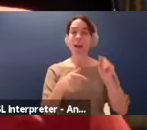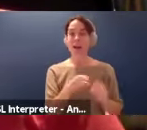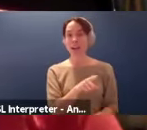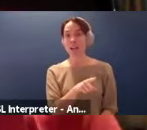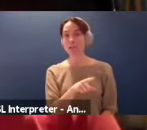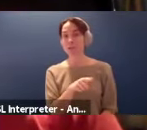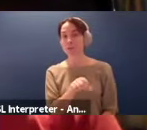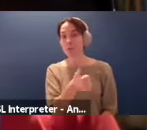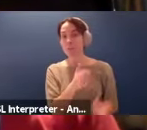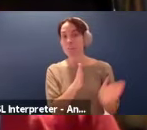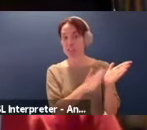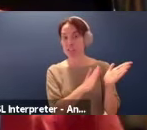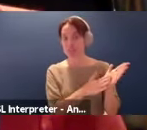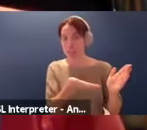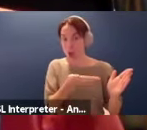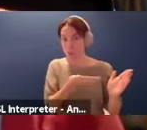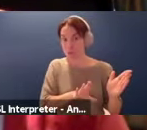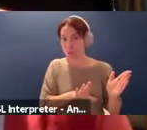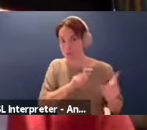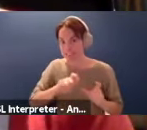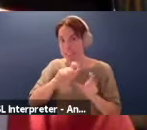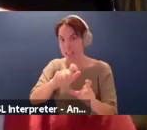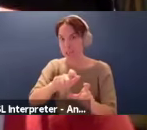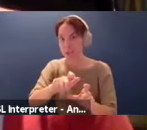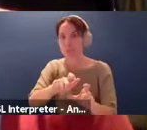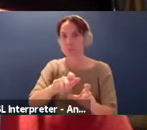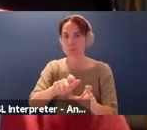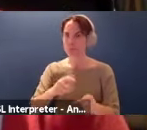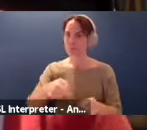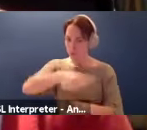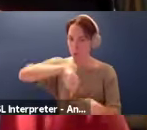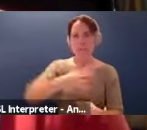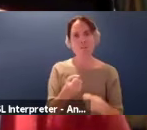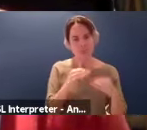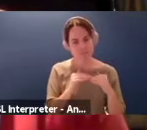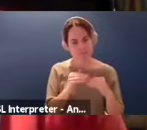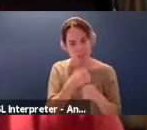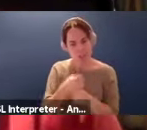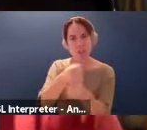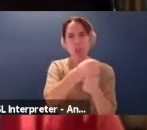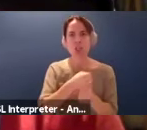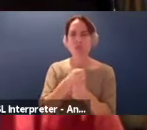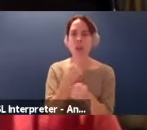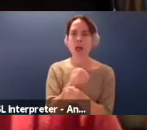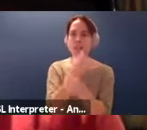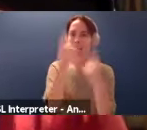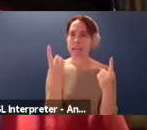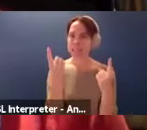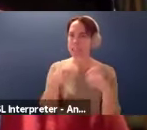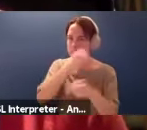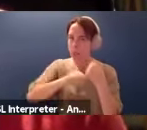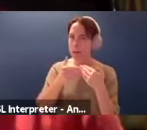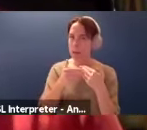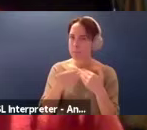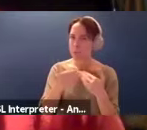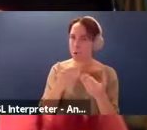my understanding is that we've had a general understanding that i think is being talked about more recently and becoming clearer in the